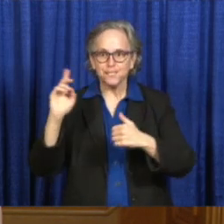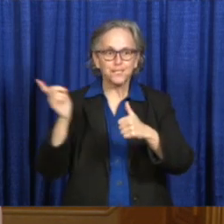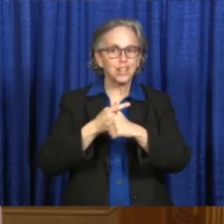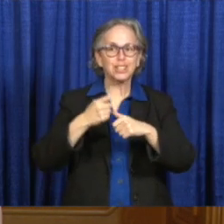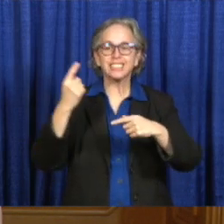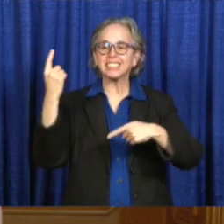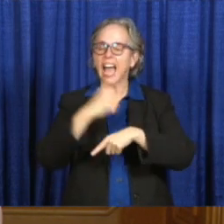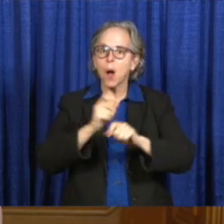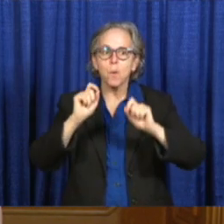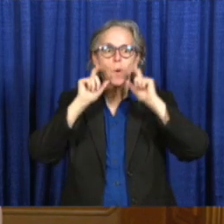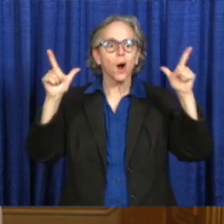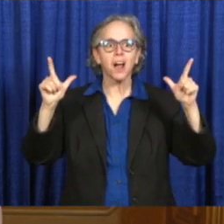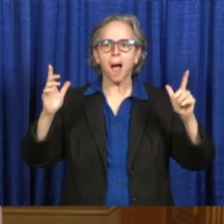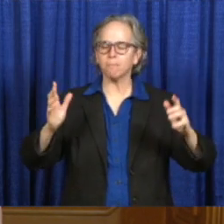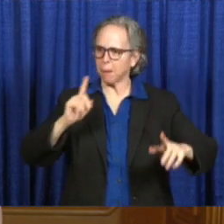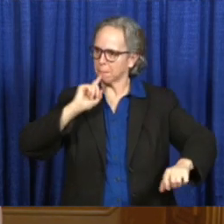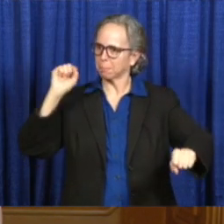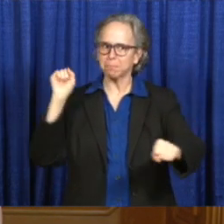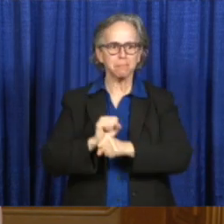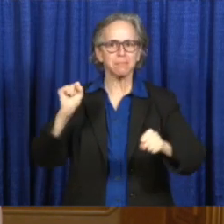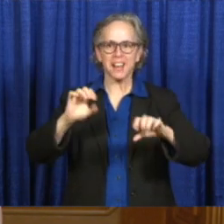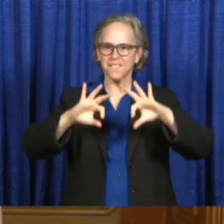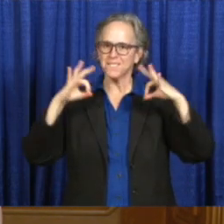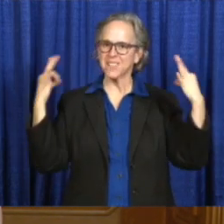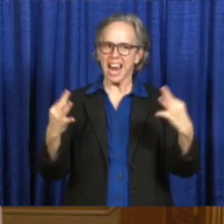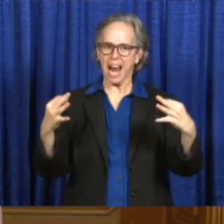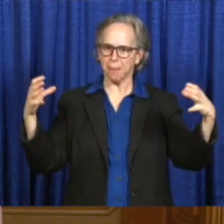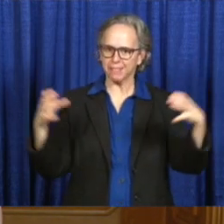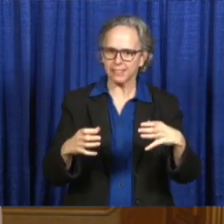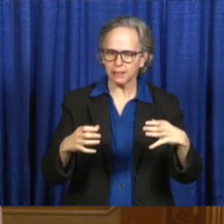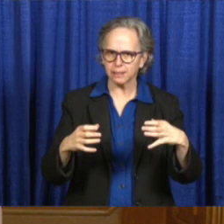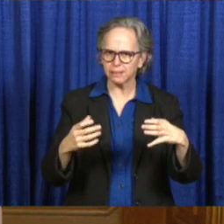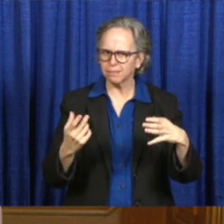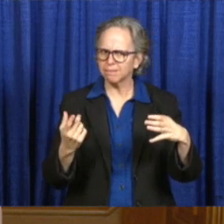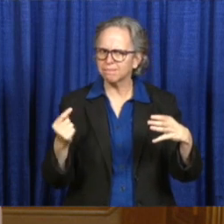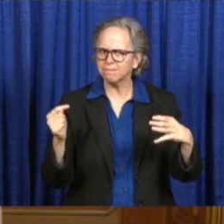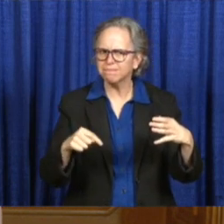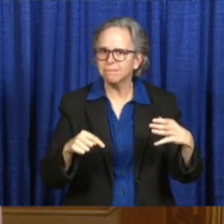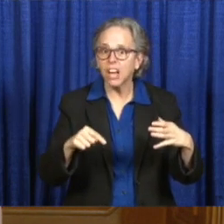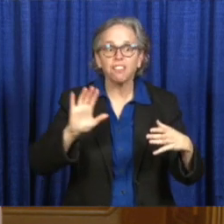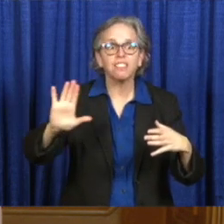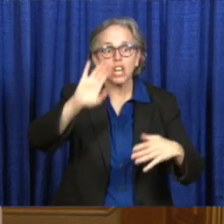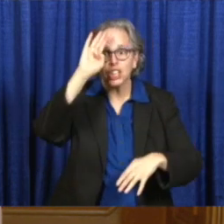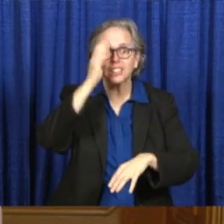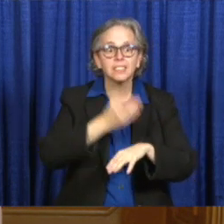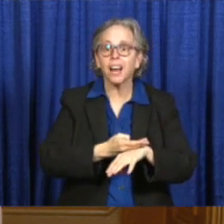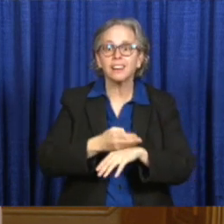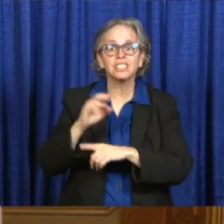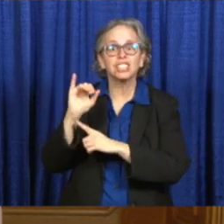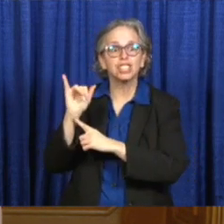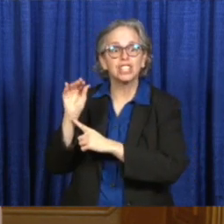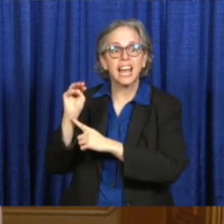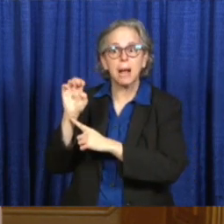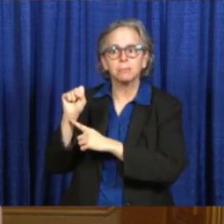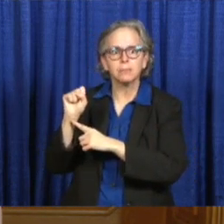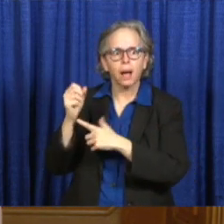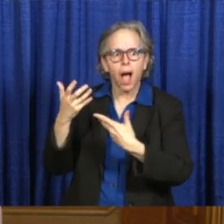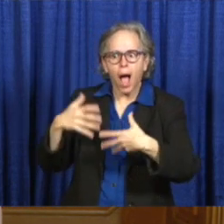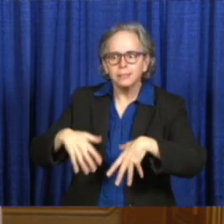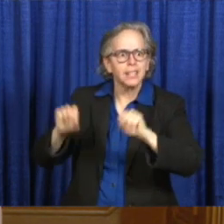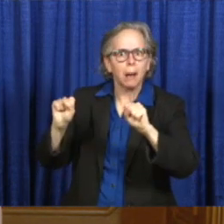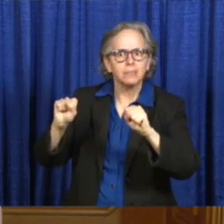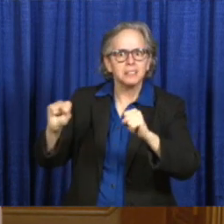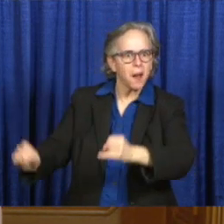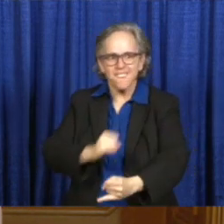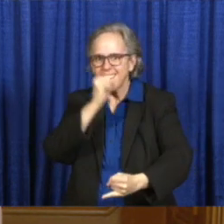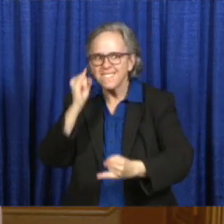family following the finalization of the adoption of their son, James Harley, or as they like to call him, Sweet